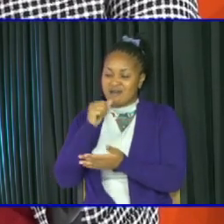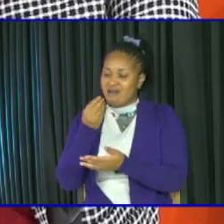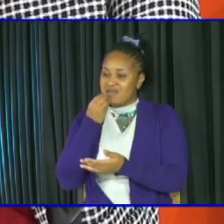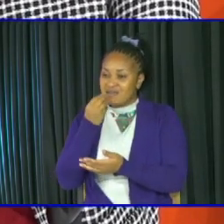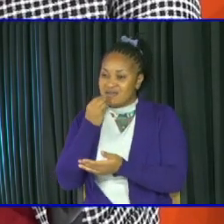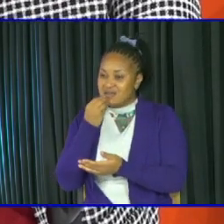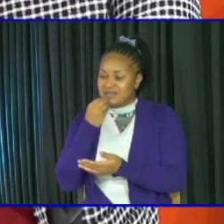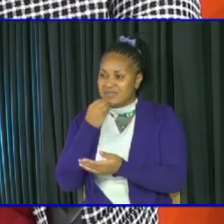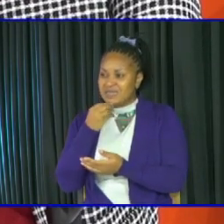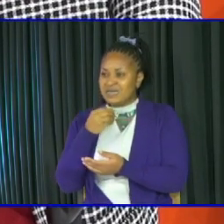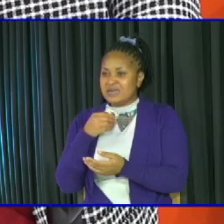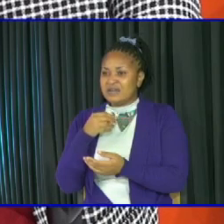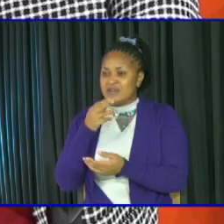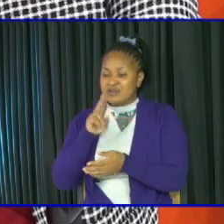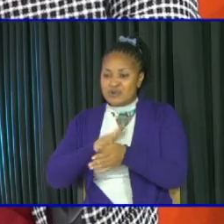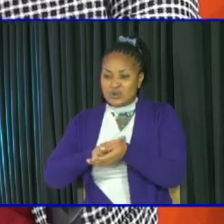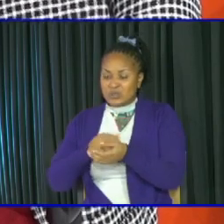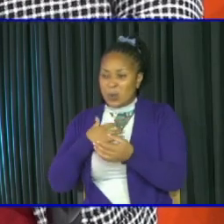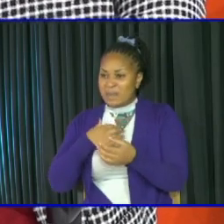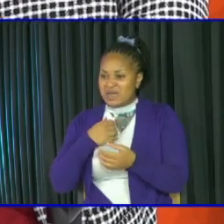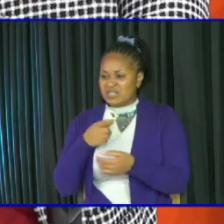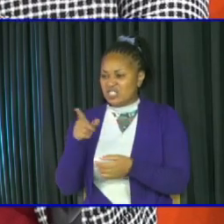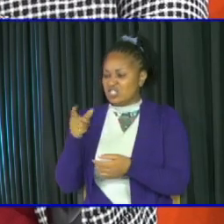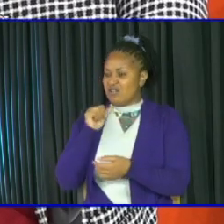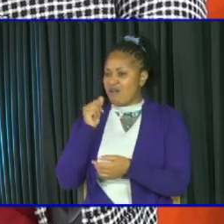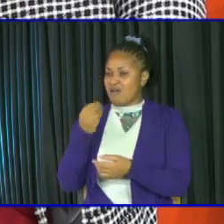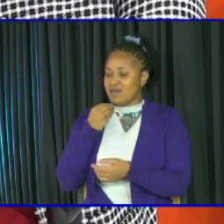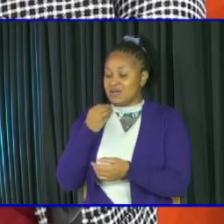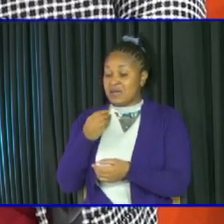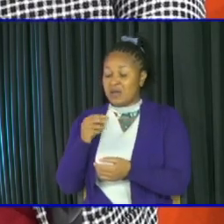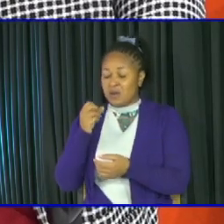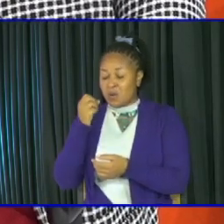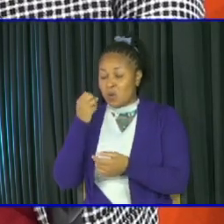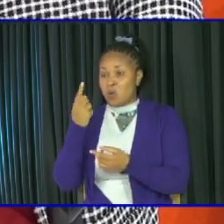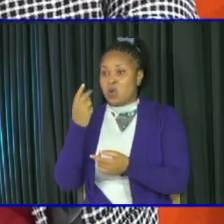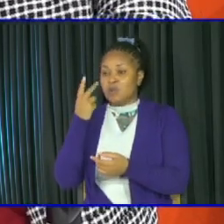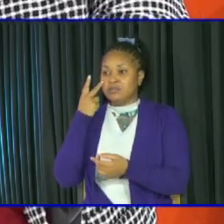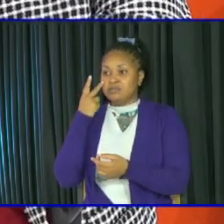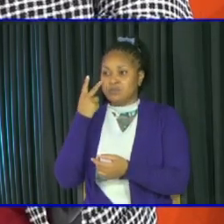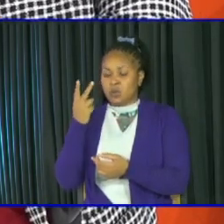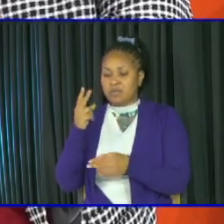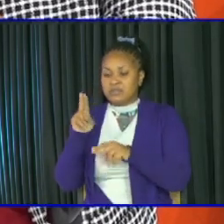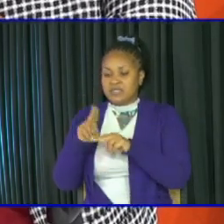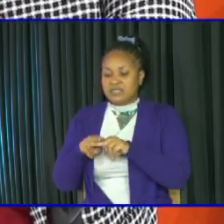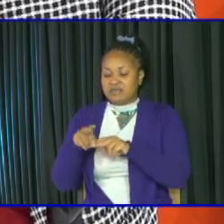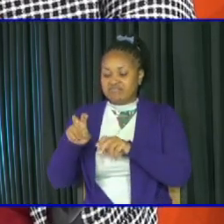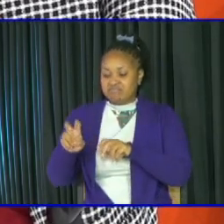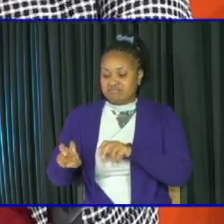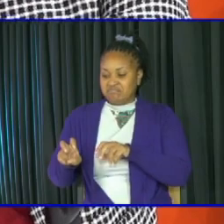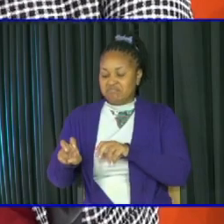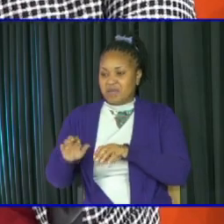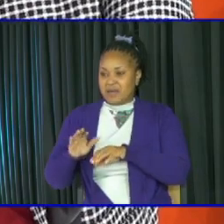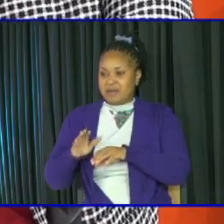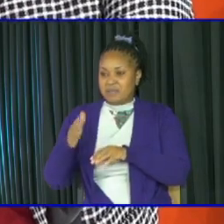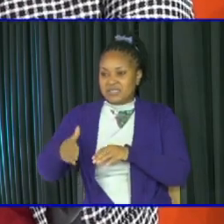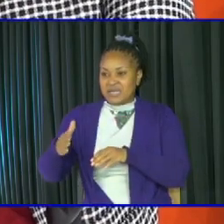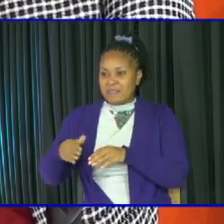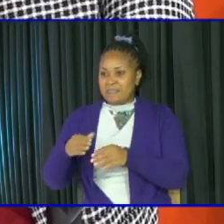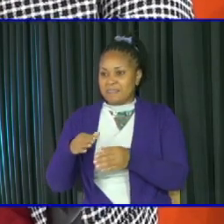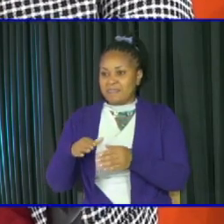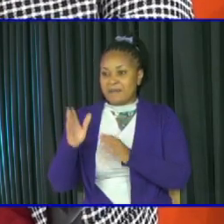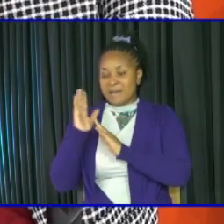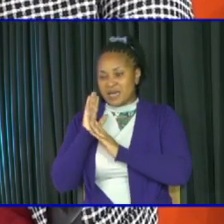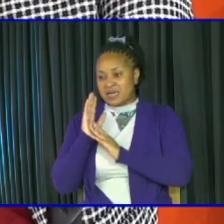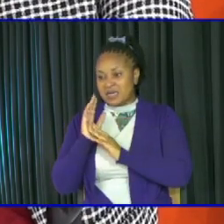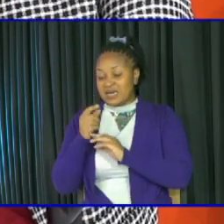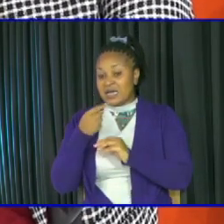eating, the nurses. And when I woke up, I saw him sitting by my bed. People even thought he was my husband. And he said, Sister Vernon, eat the food. Brethren, I